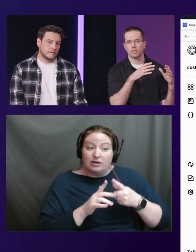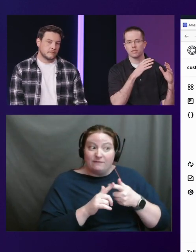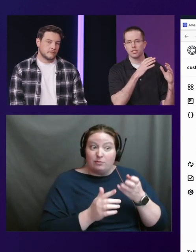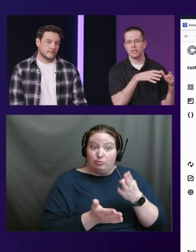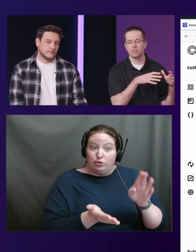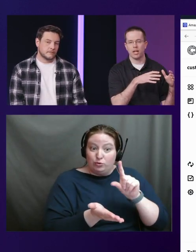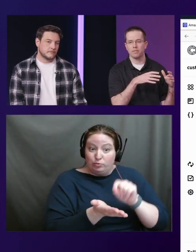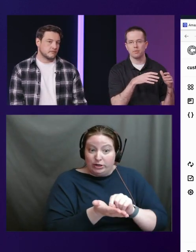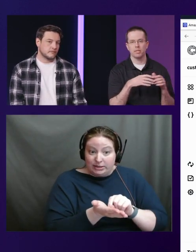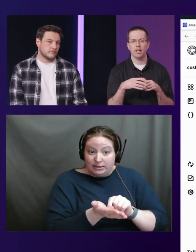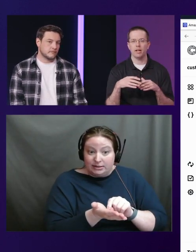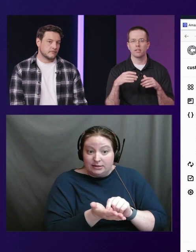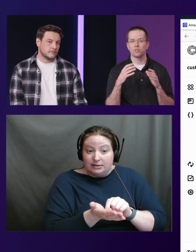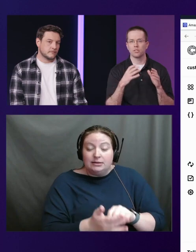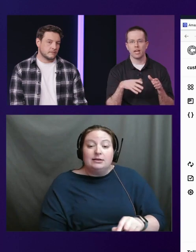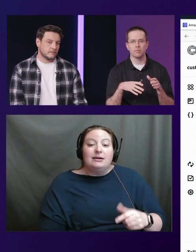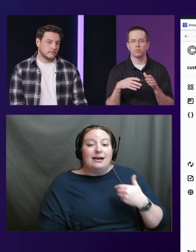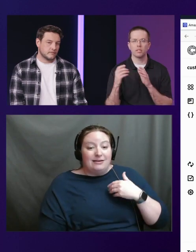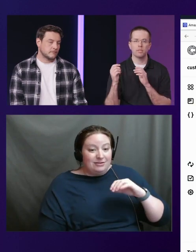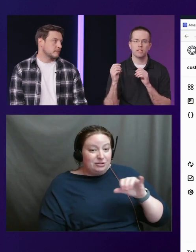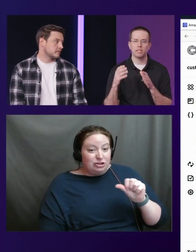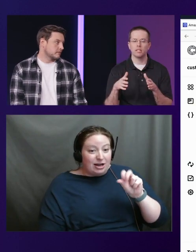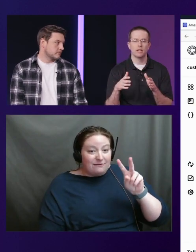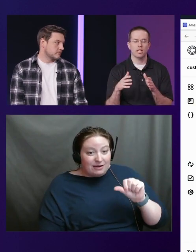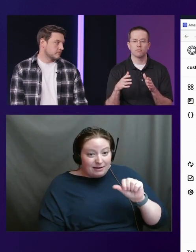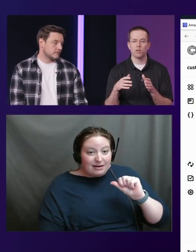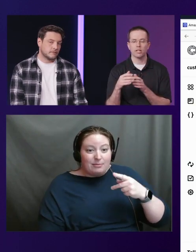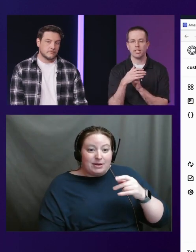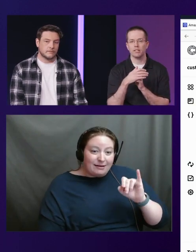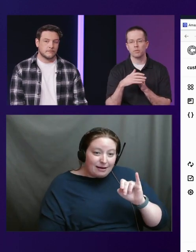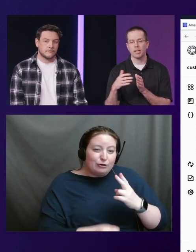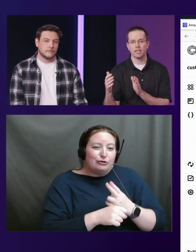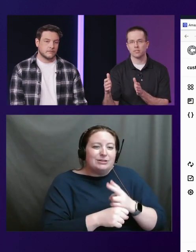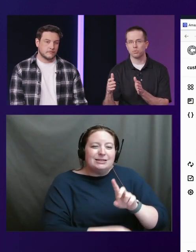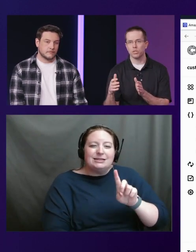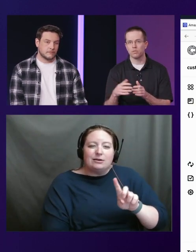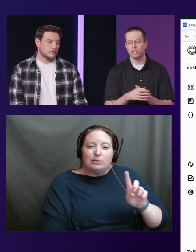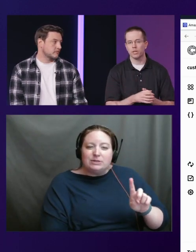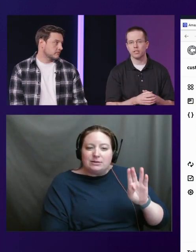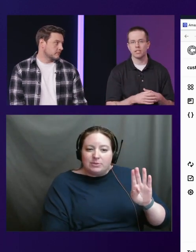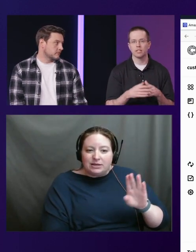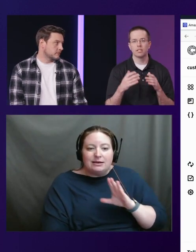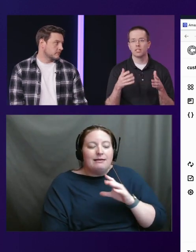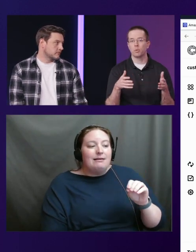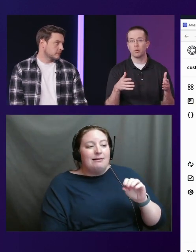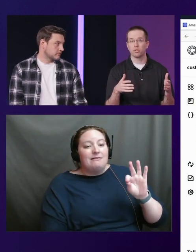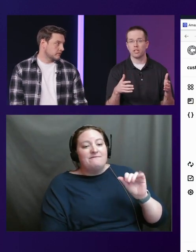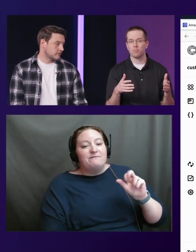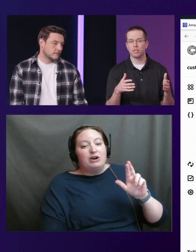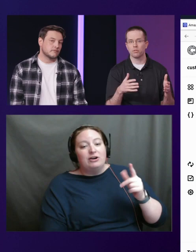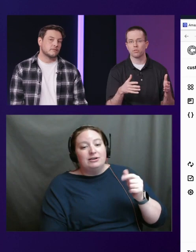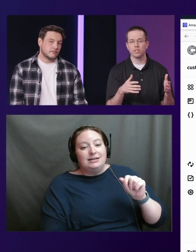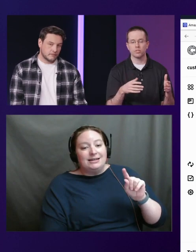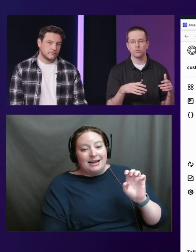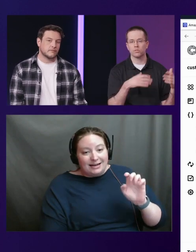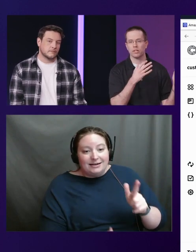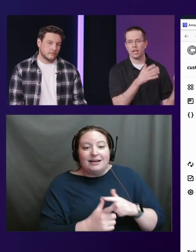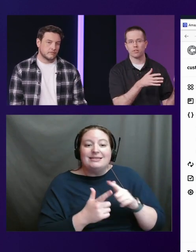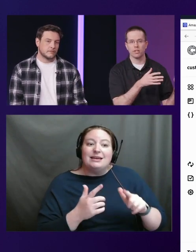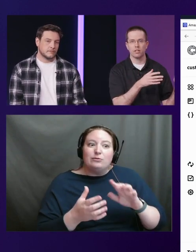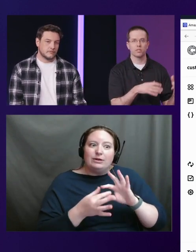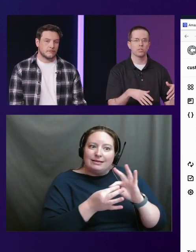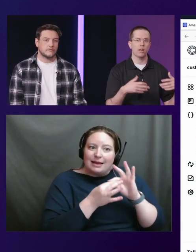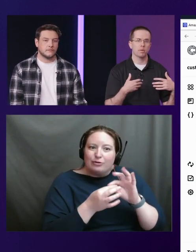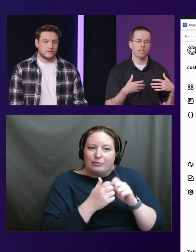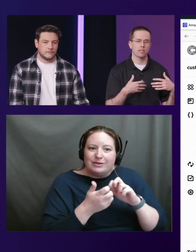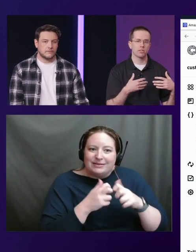able to get a Java API using DynamoDB and Fargate. We got that deployed really quickly. Then we were able to collaborate through the issues. Right? Kyle